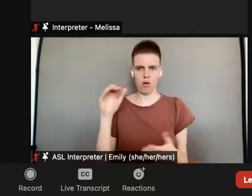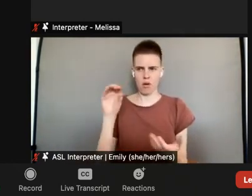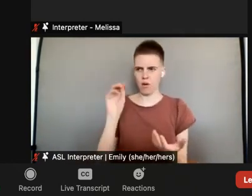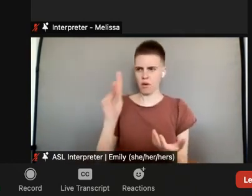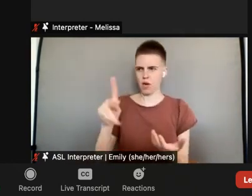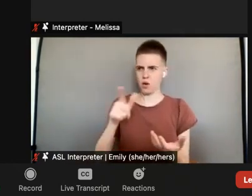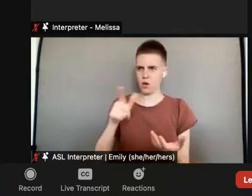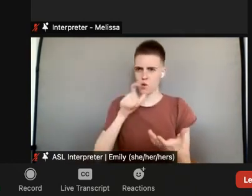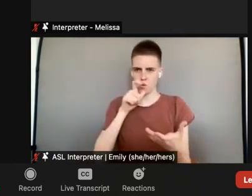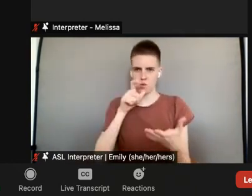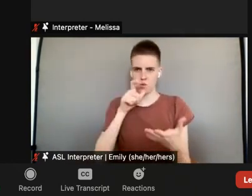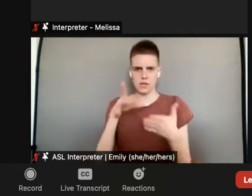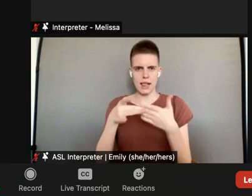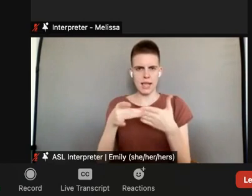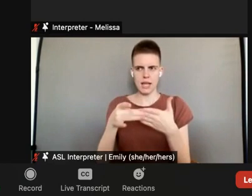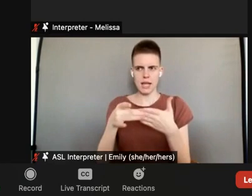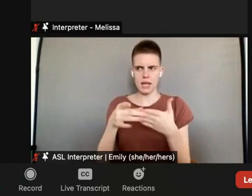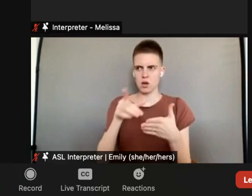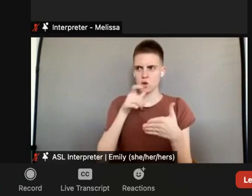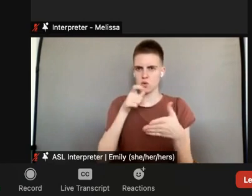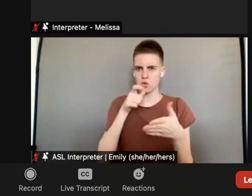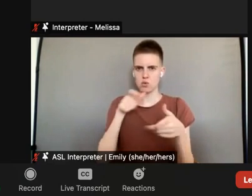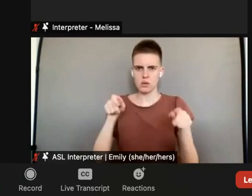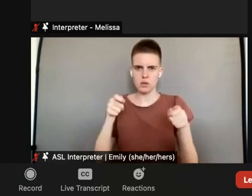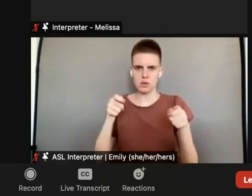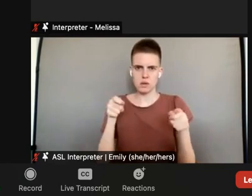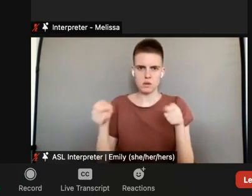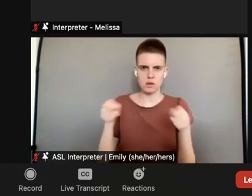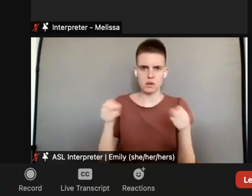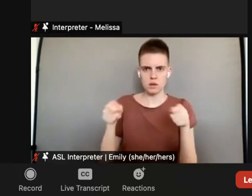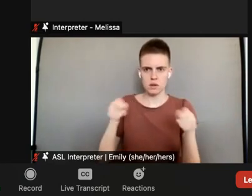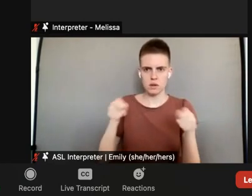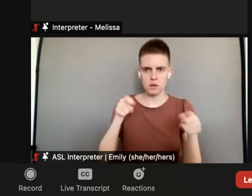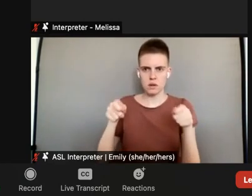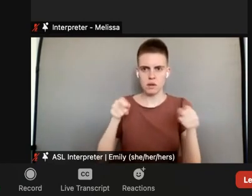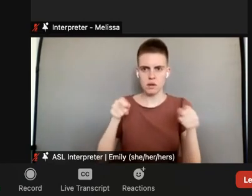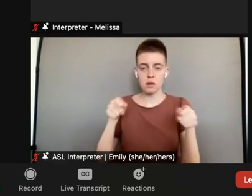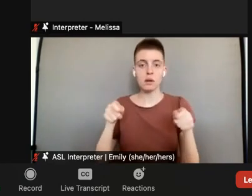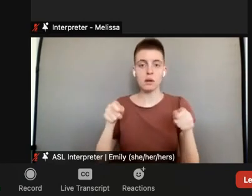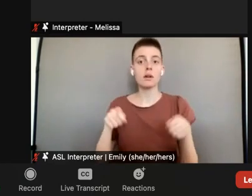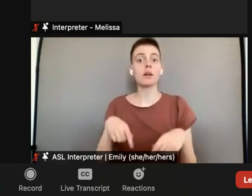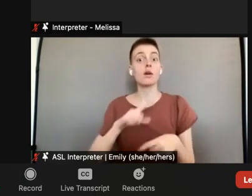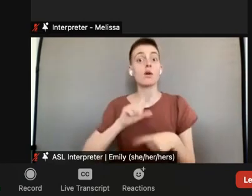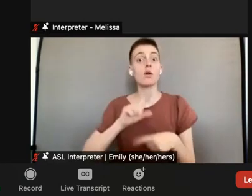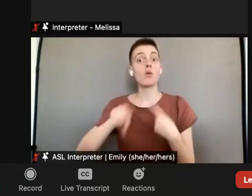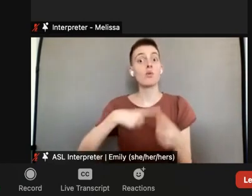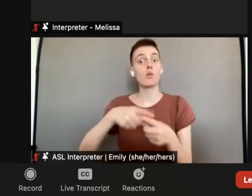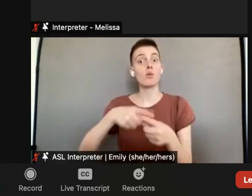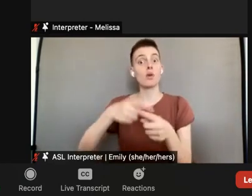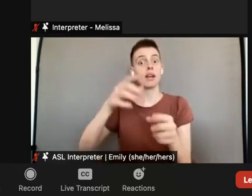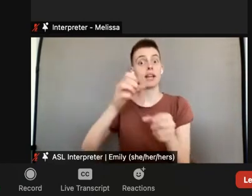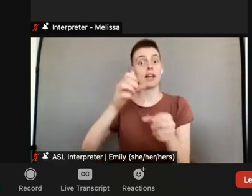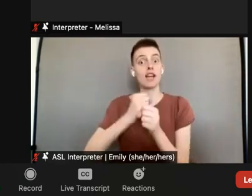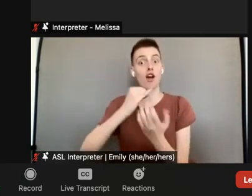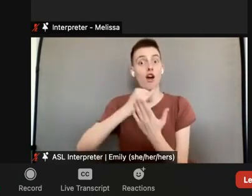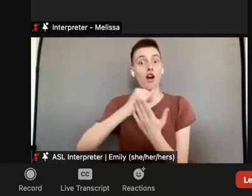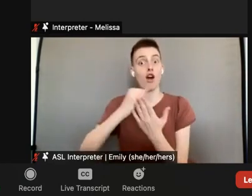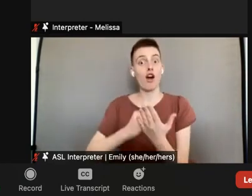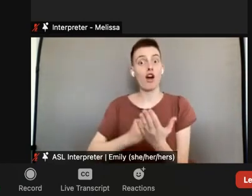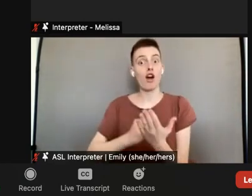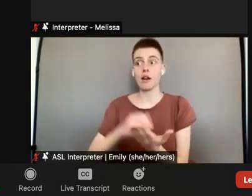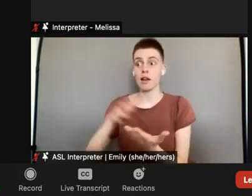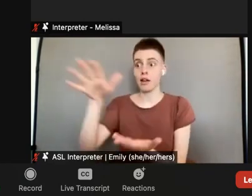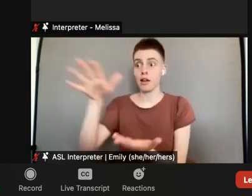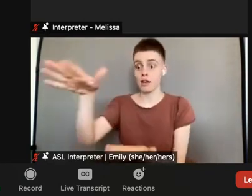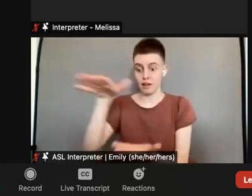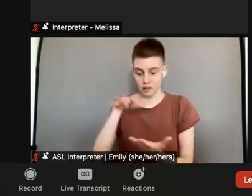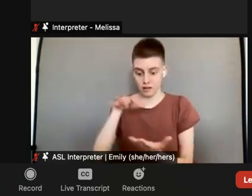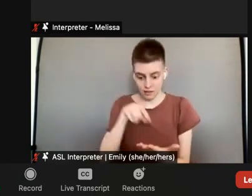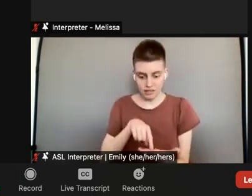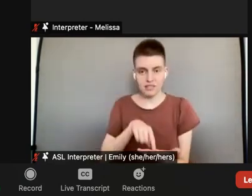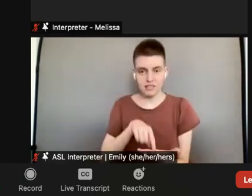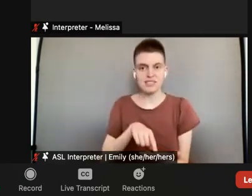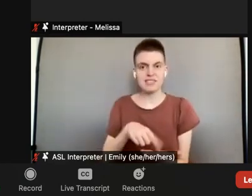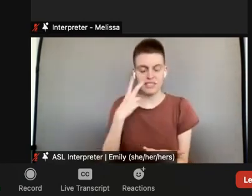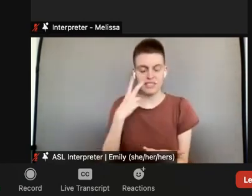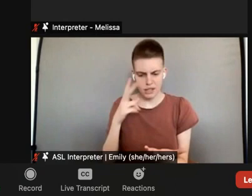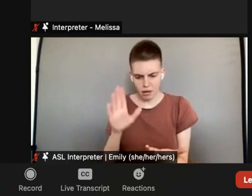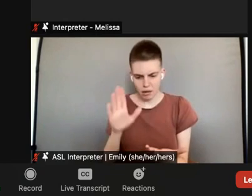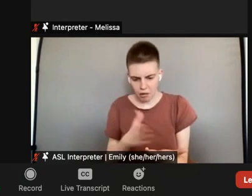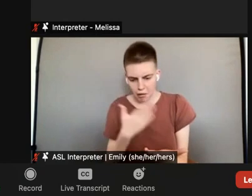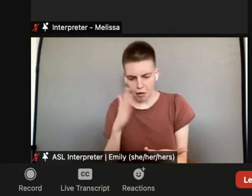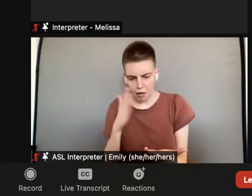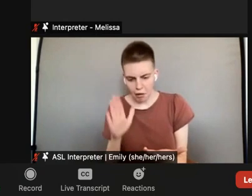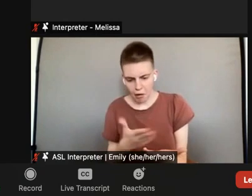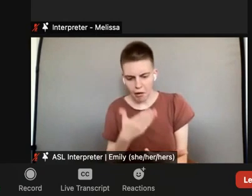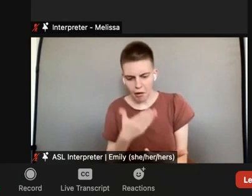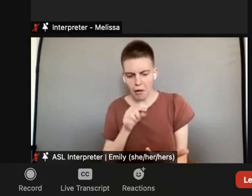bus. If the art activity comes back, or the note in the communication book comes back, and